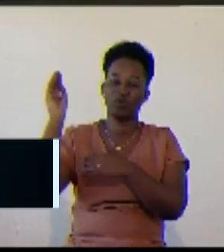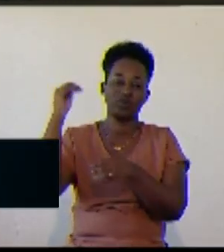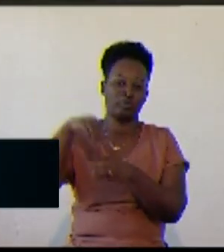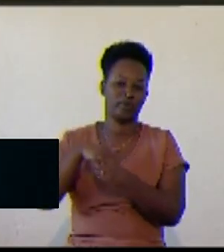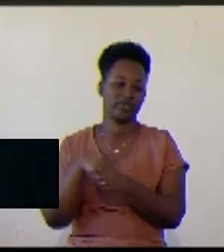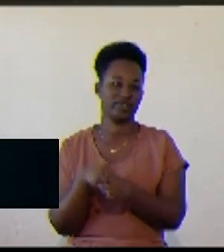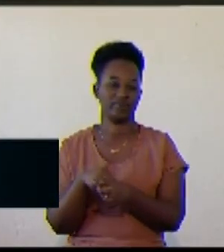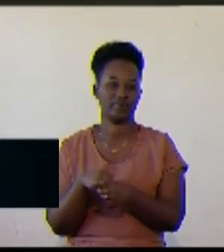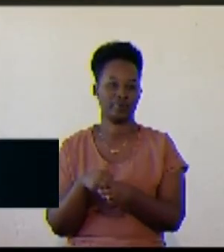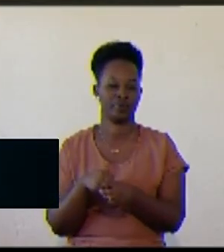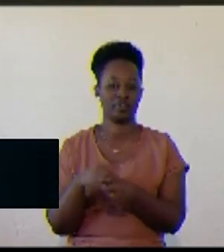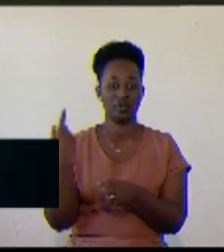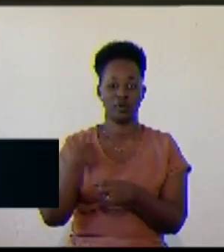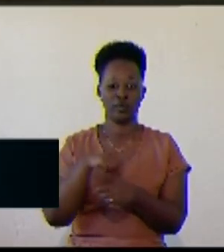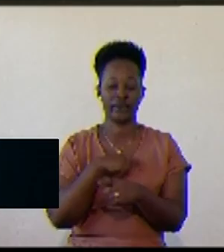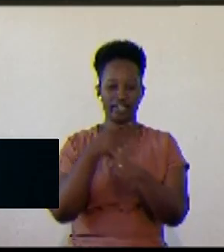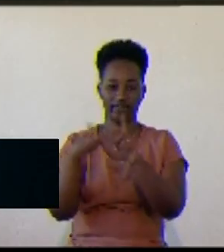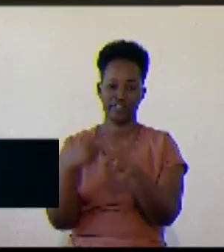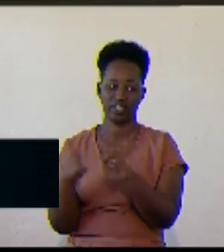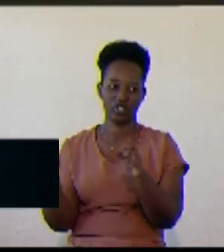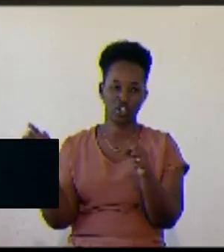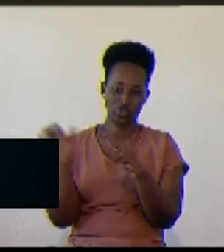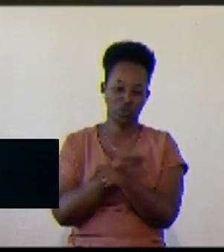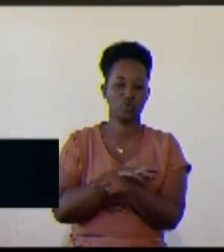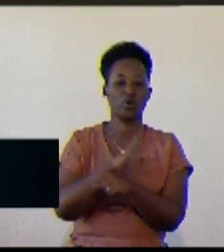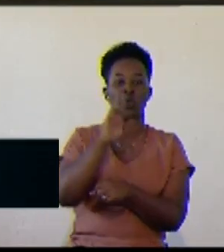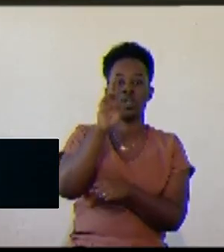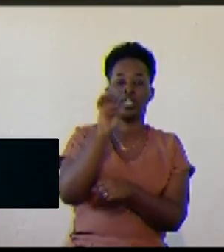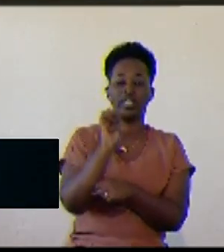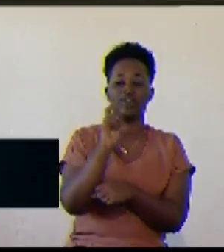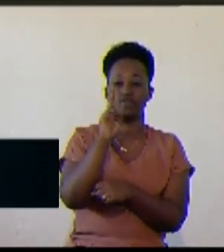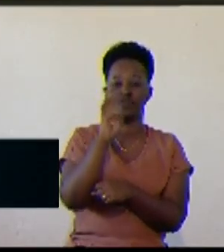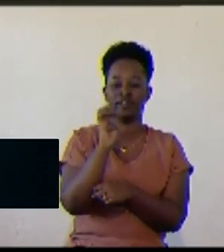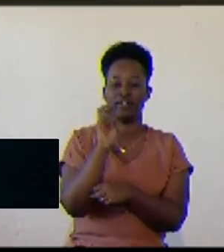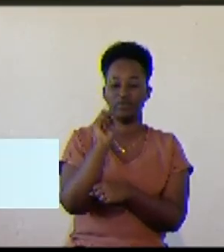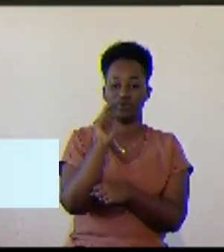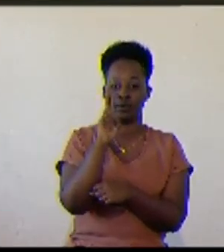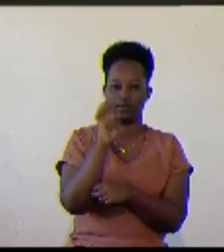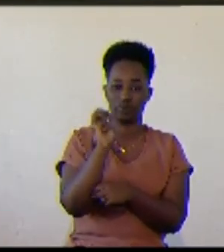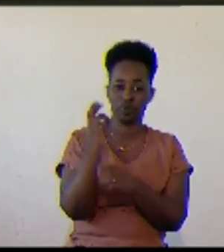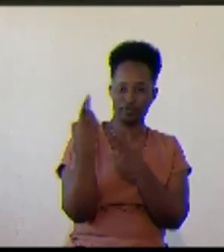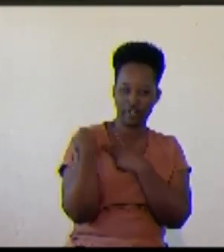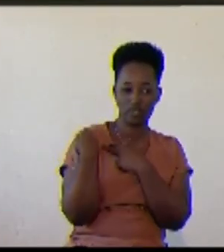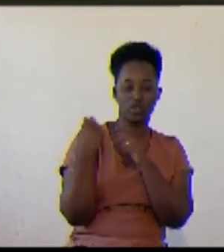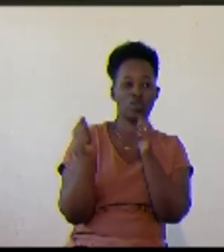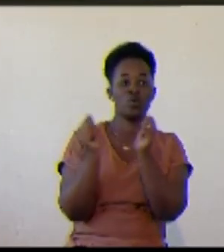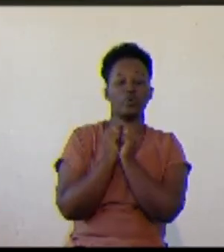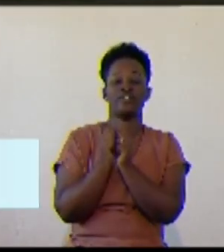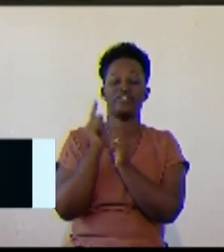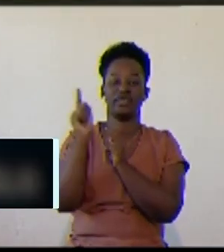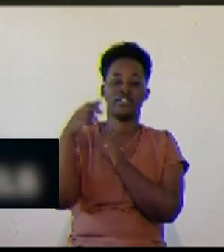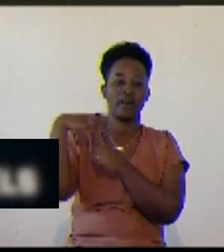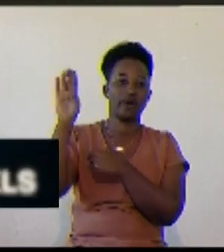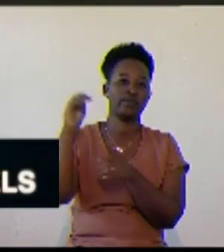this. So here we differentiate the total revenue function with respect to output. We find the